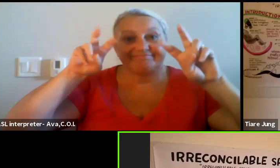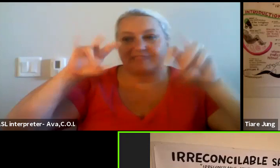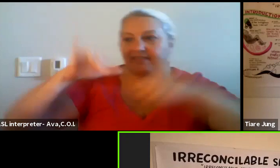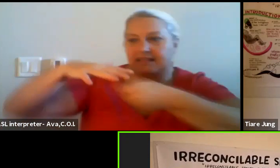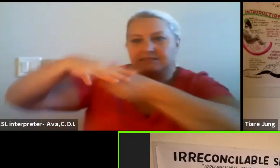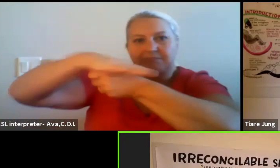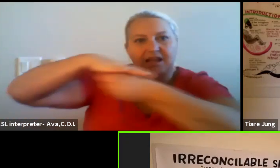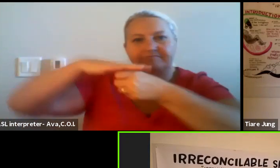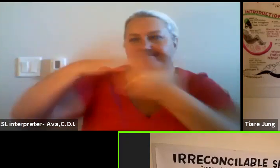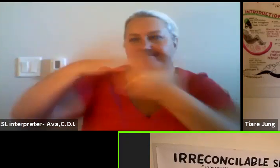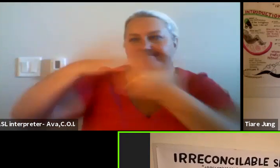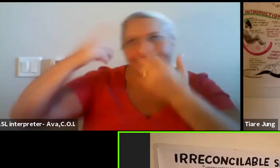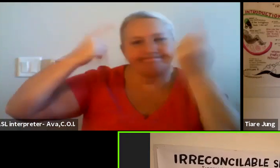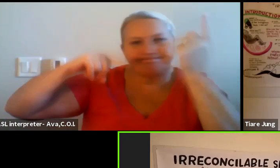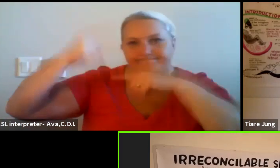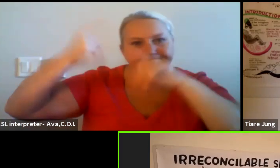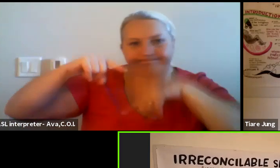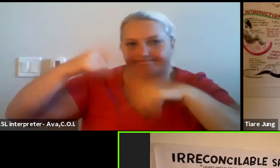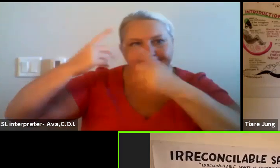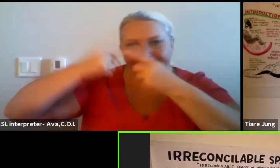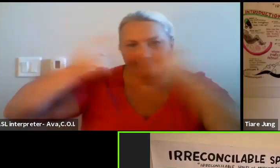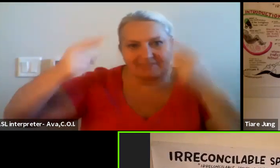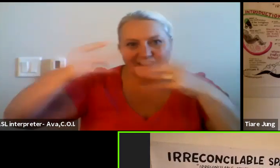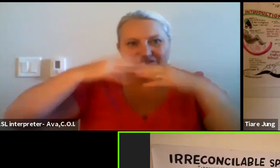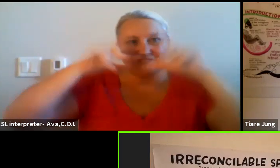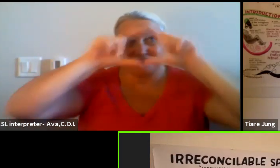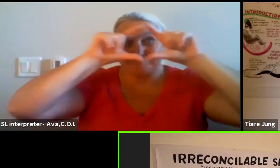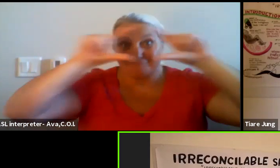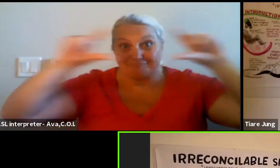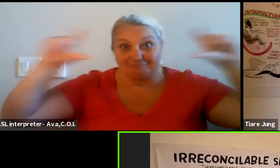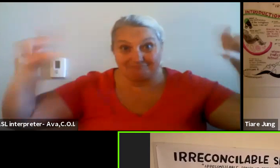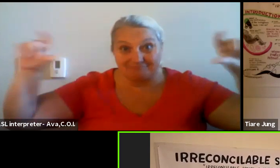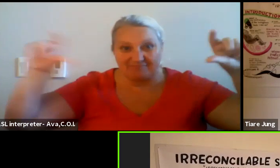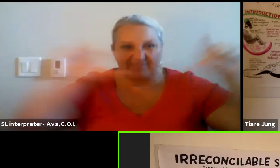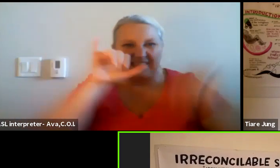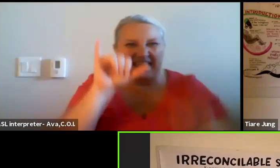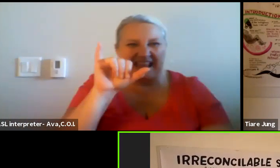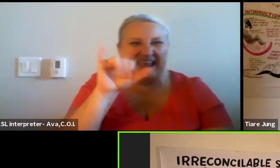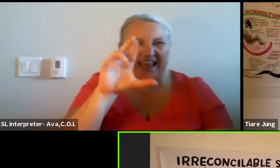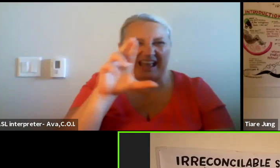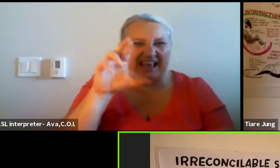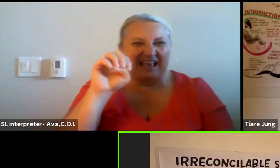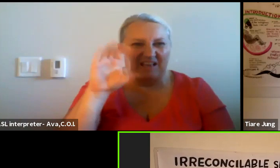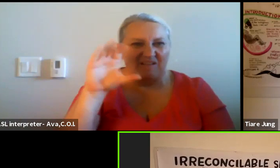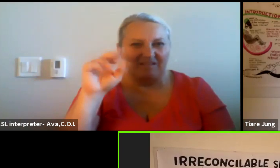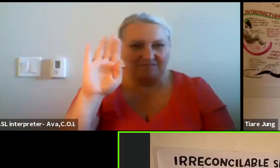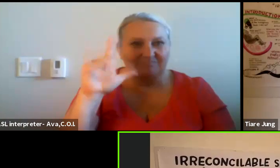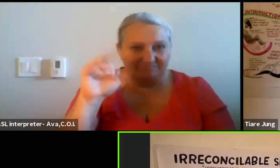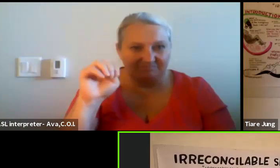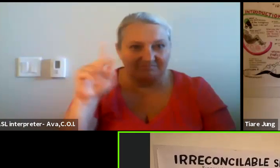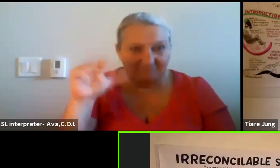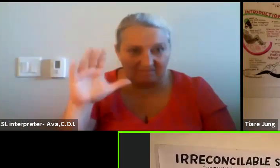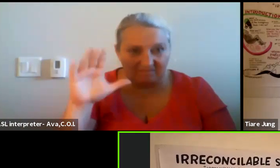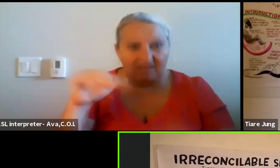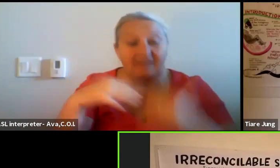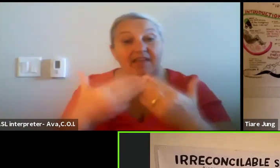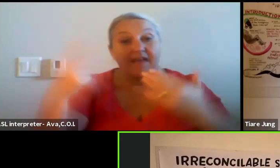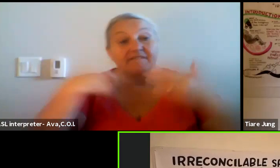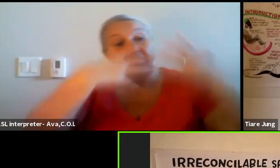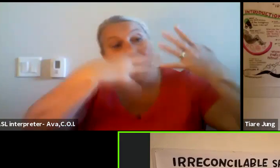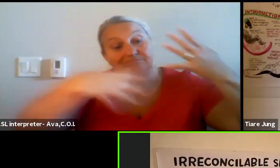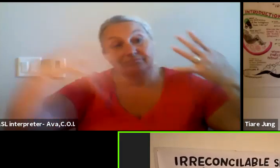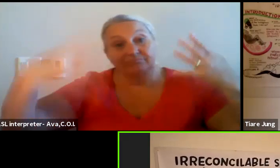large block letters across the top. And below there's an acknowledgement of Irreconcilable Spaces of